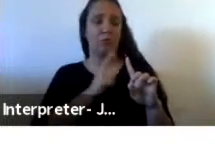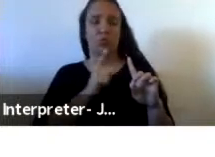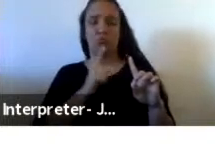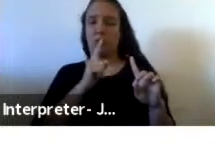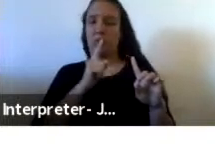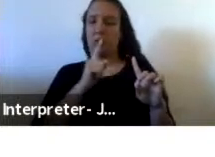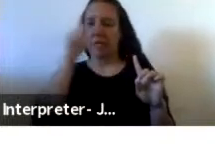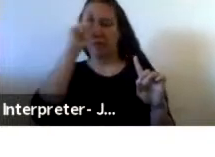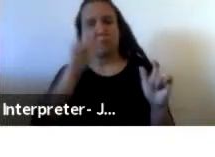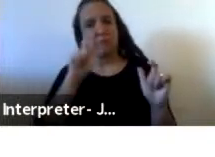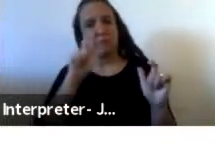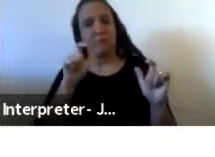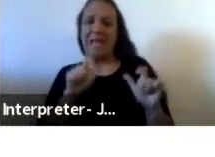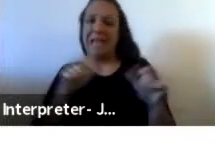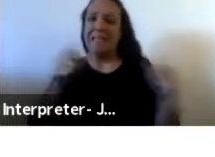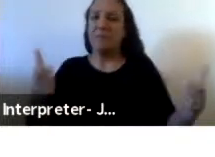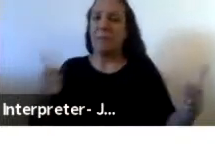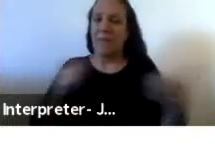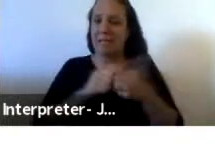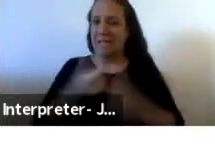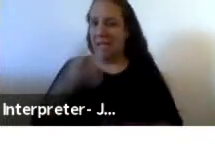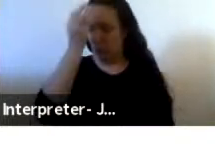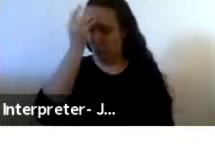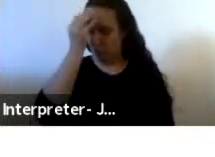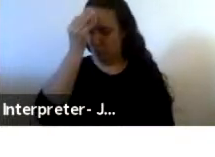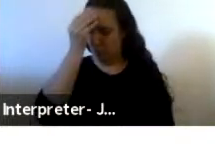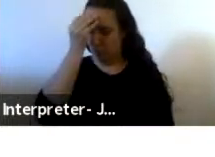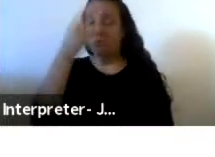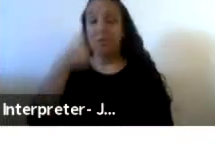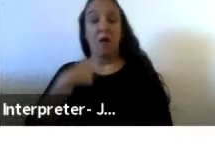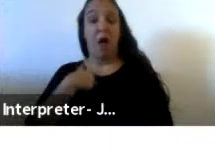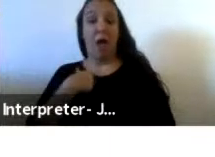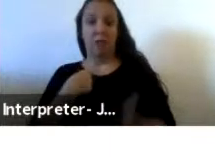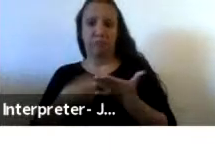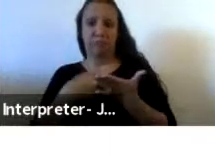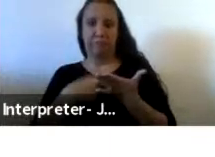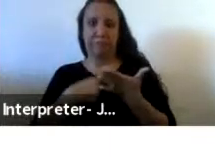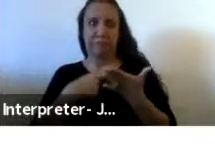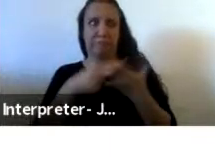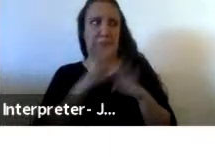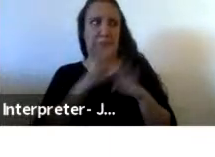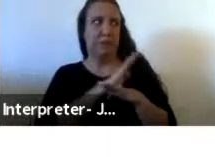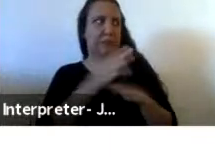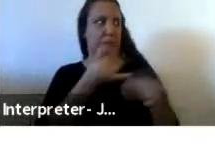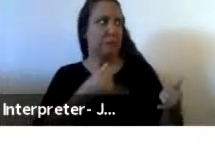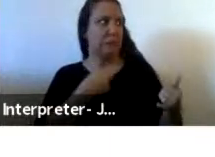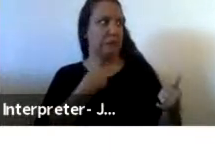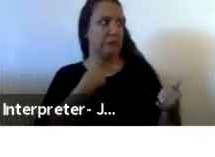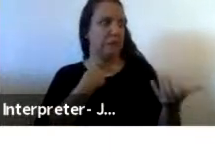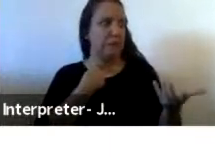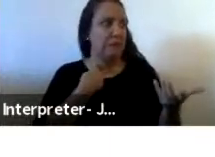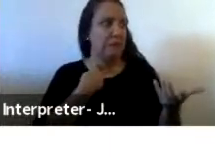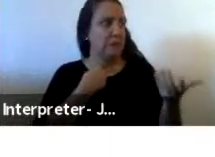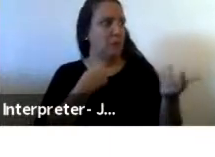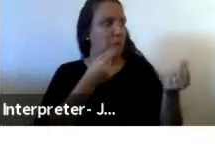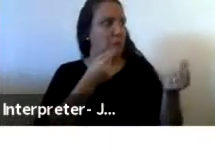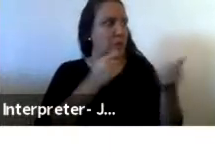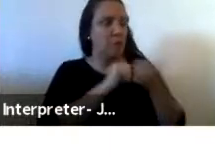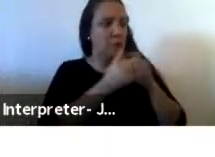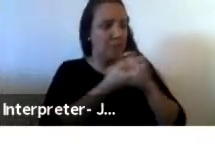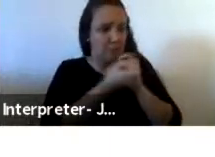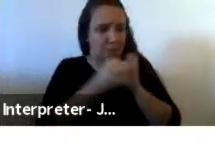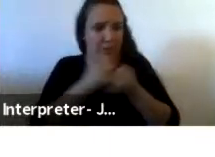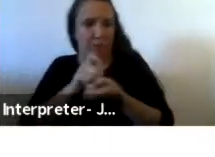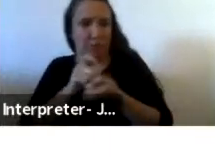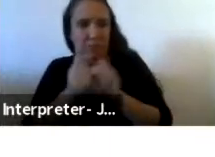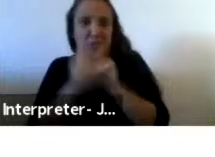you think. I've spoken to a lot of businesses that they are at a loss for how to pivot their business. And I will tell you right now that this